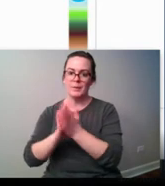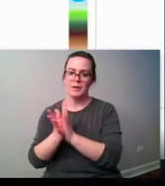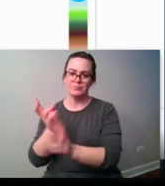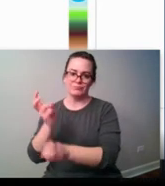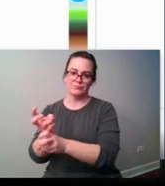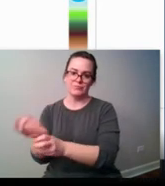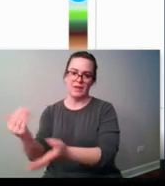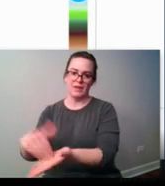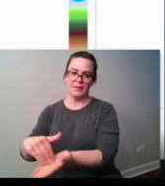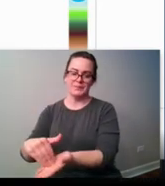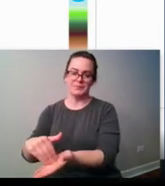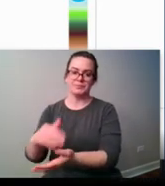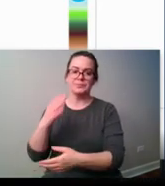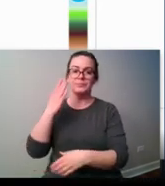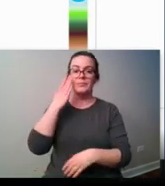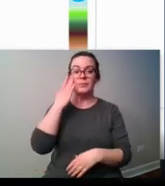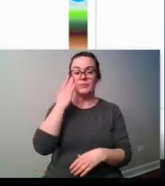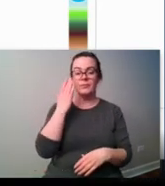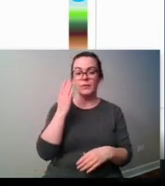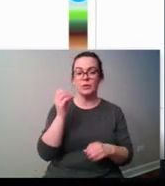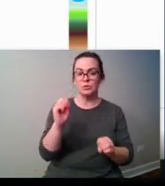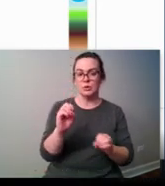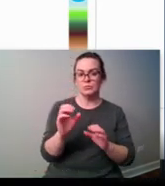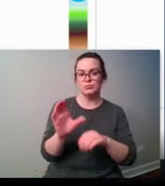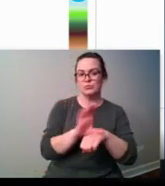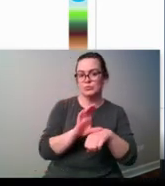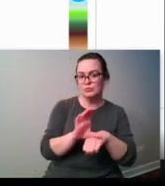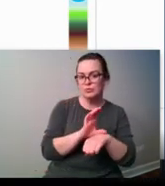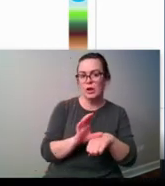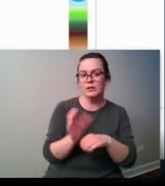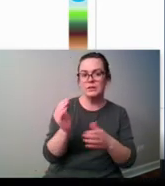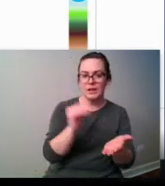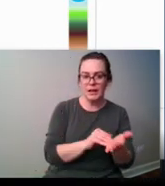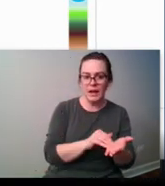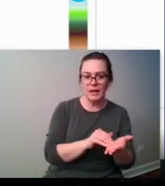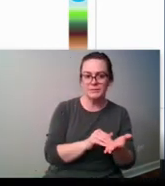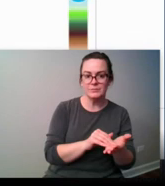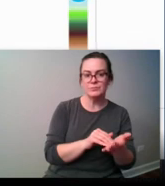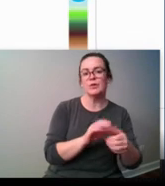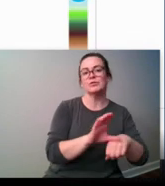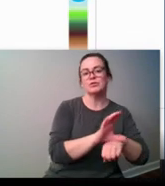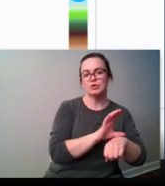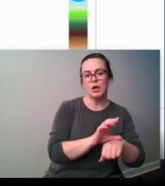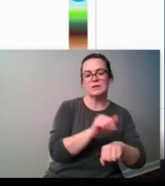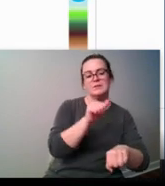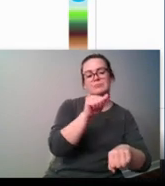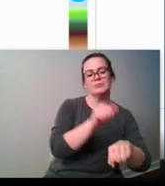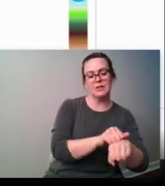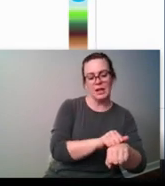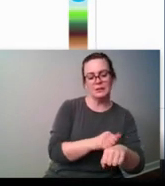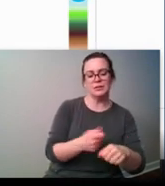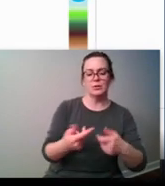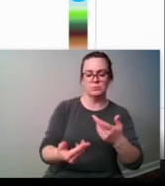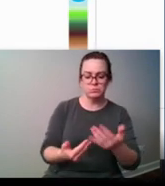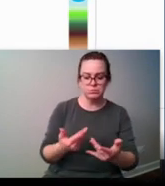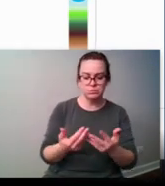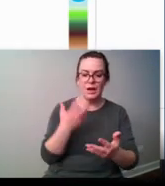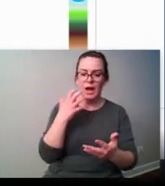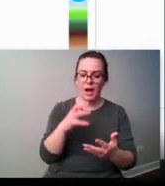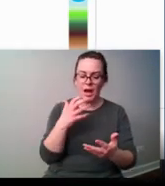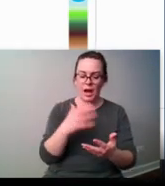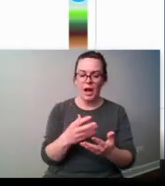chocolate. The chocolate melts as it is heated, and then it solidifies or becomes a solid as it